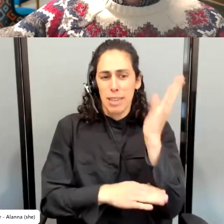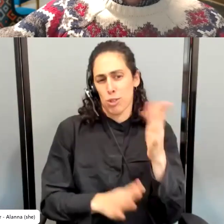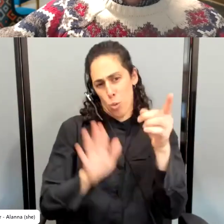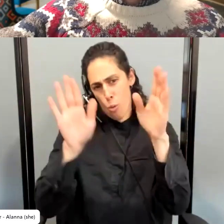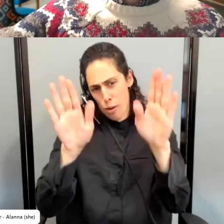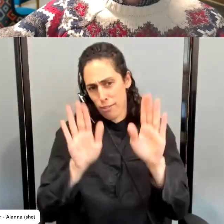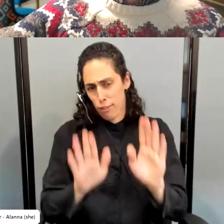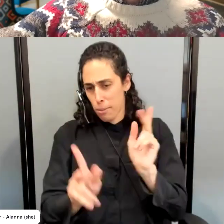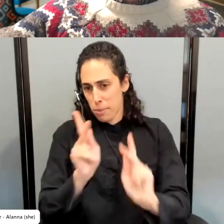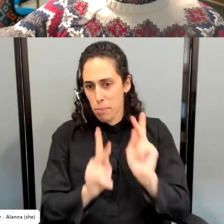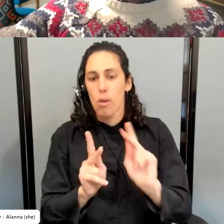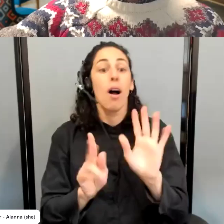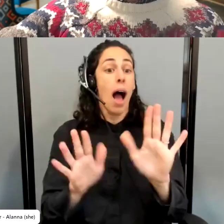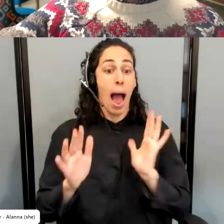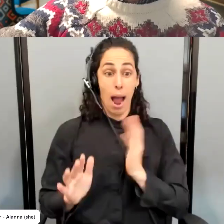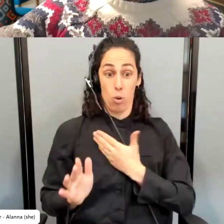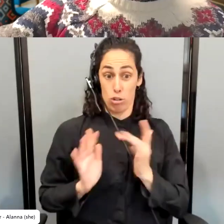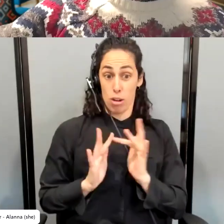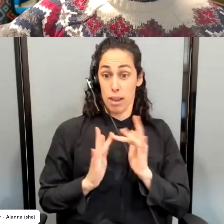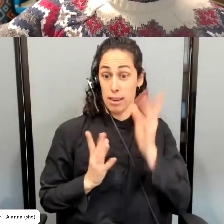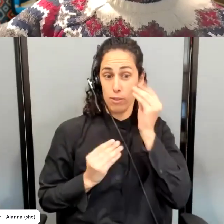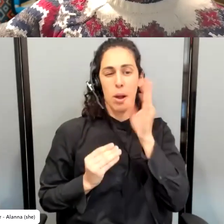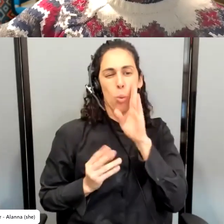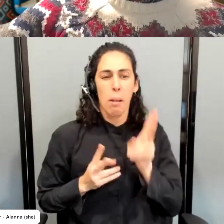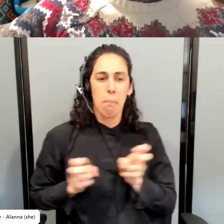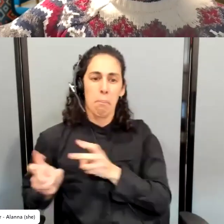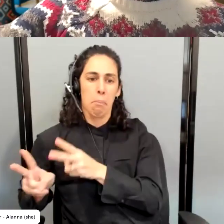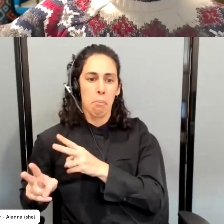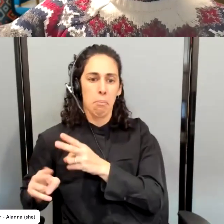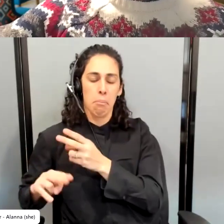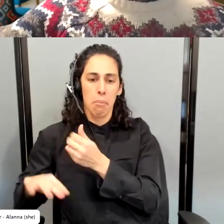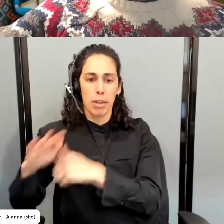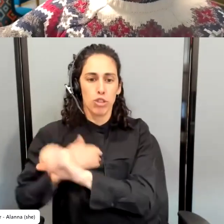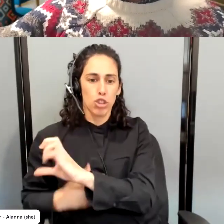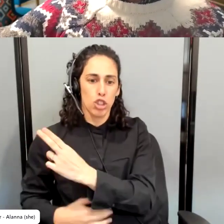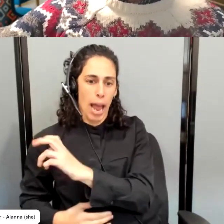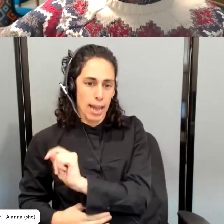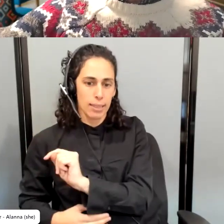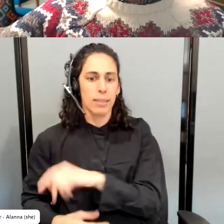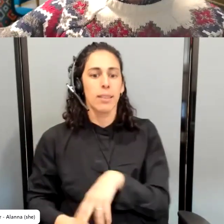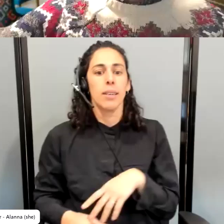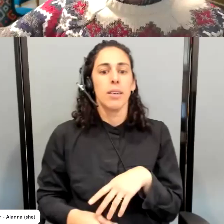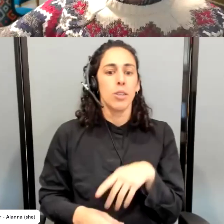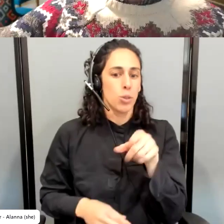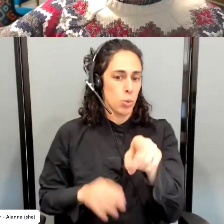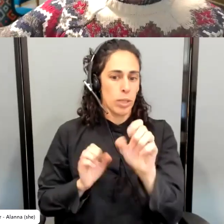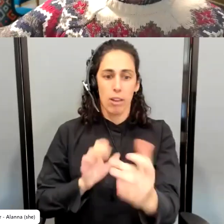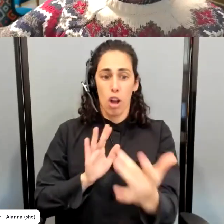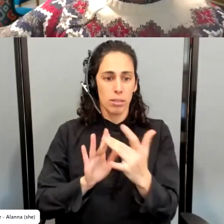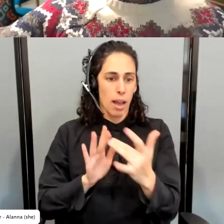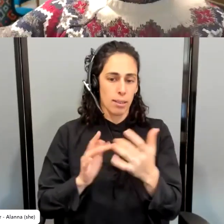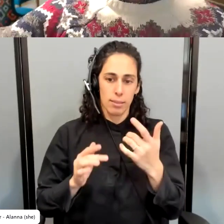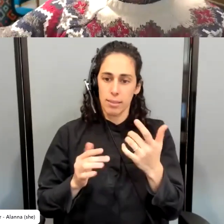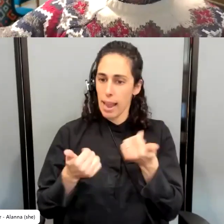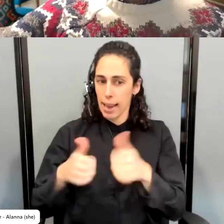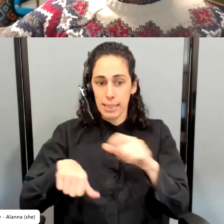contact information in the chat. You can always reach out to the Canadian Network for Prevention of Elder Abuse and EAPO as well